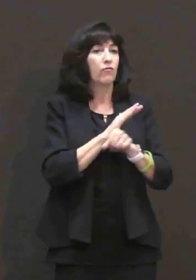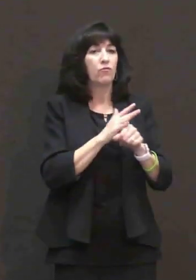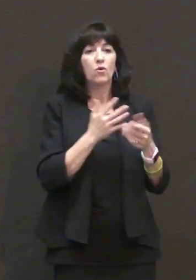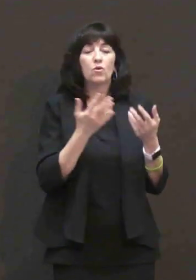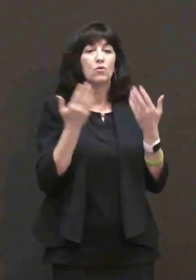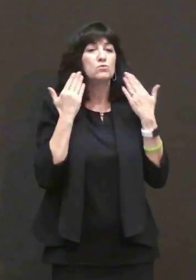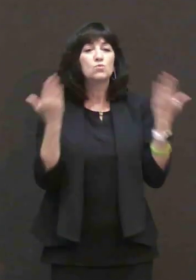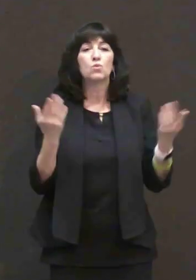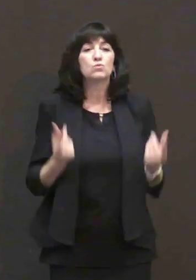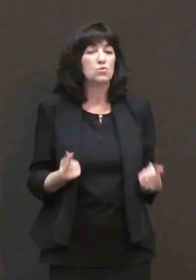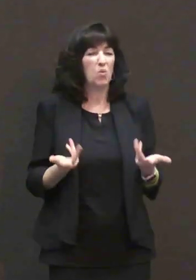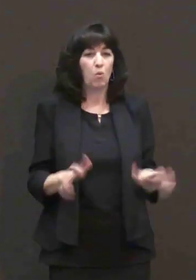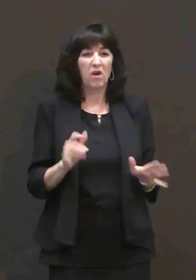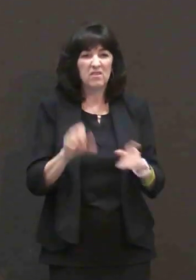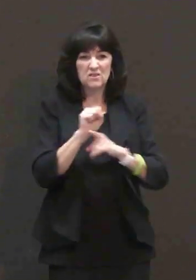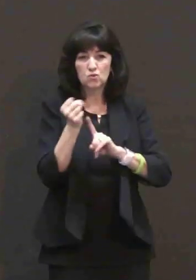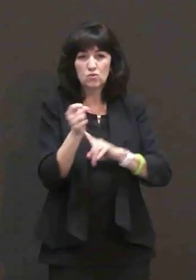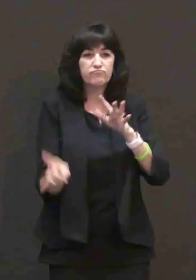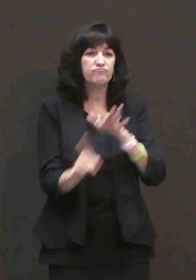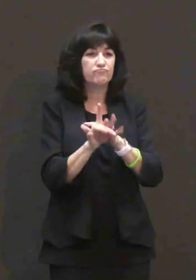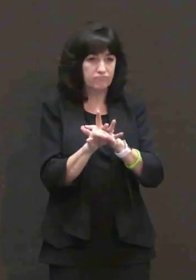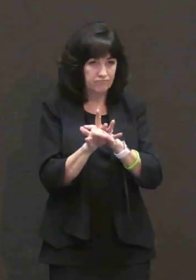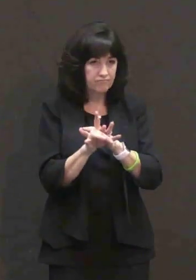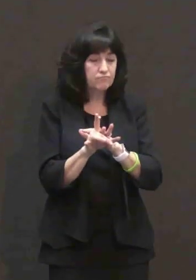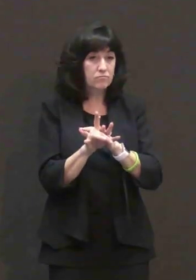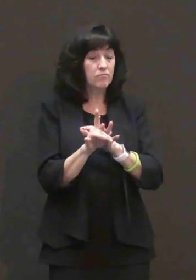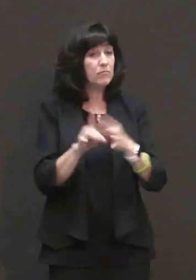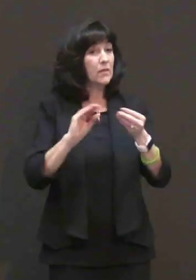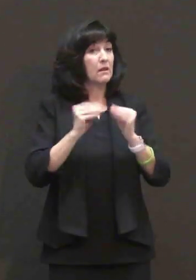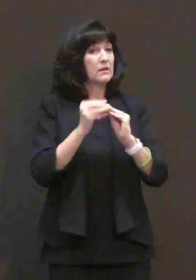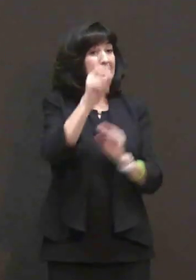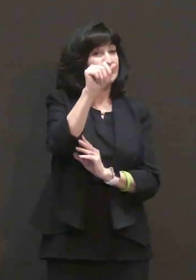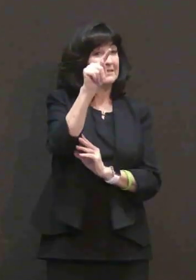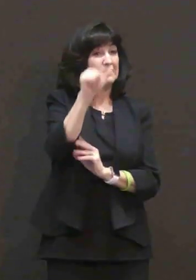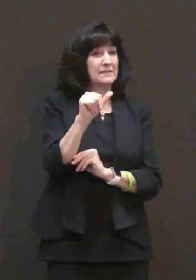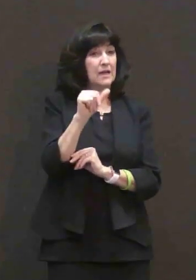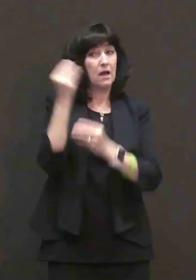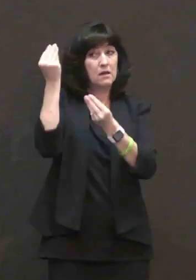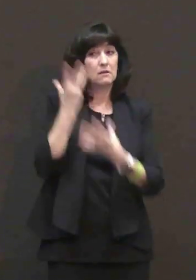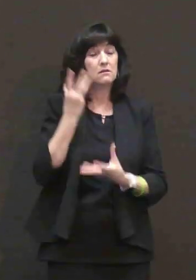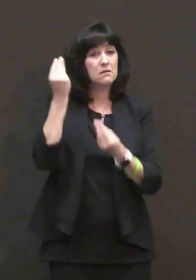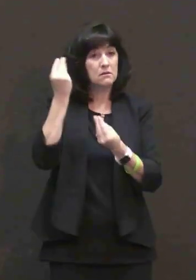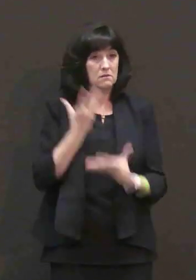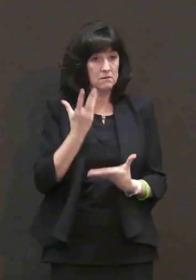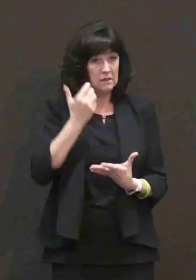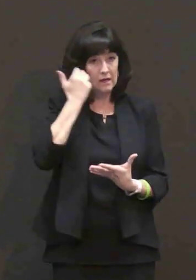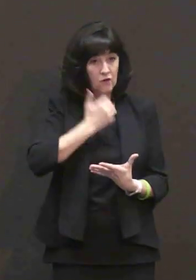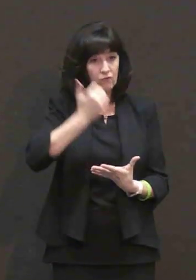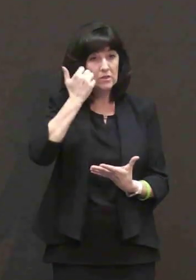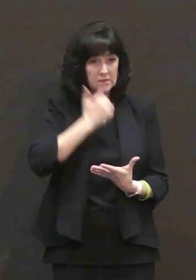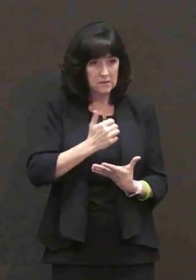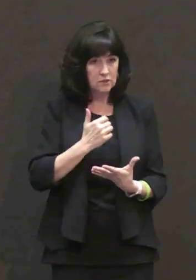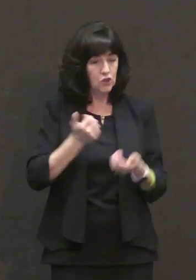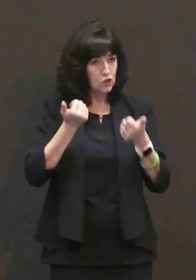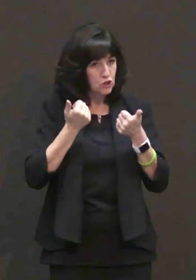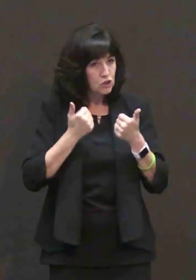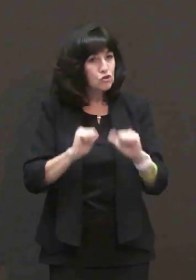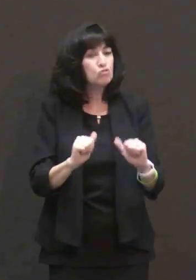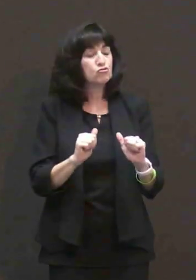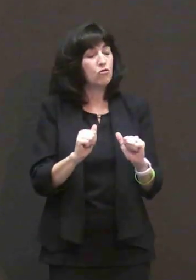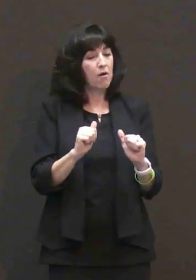hospitals very closely. I want to say the data we're getting from them every day is being worked in trying to make this as real-time model. And when we